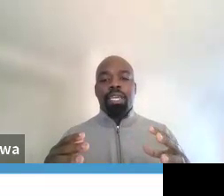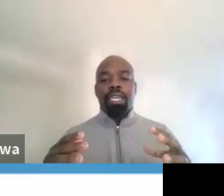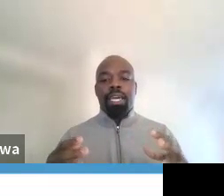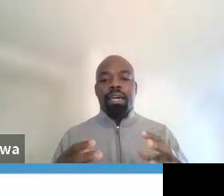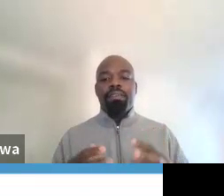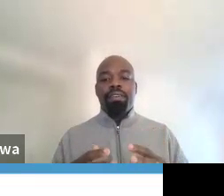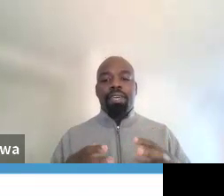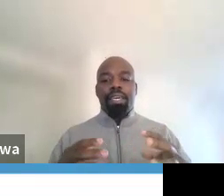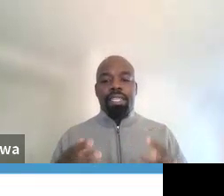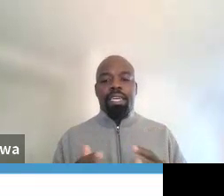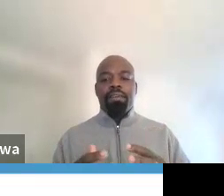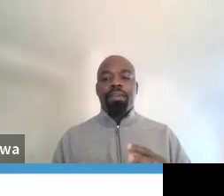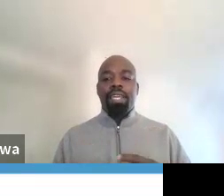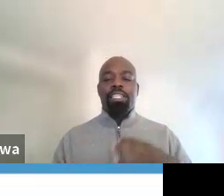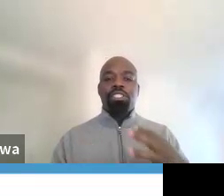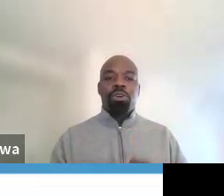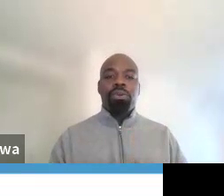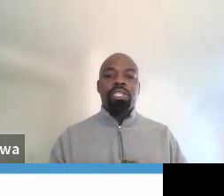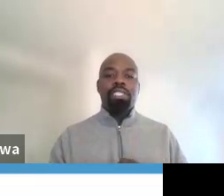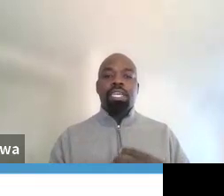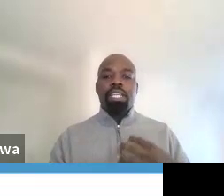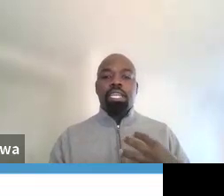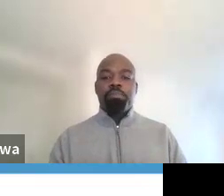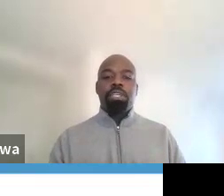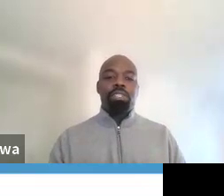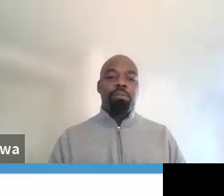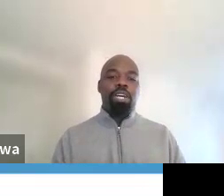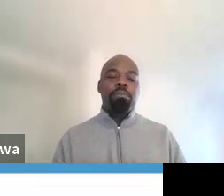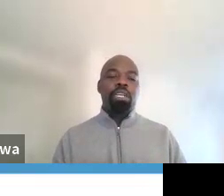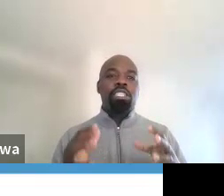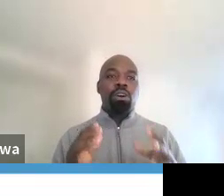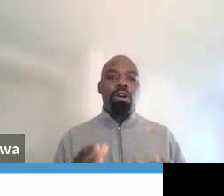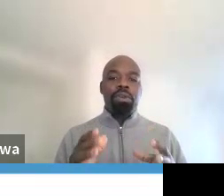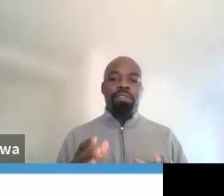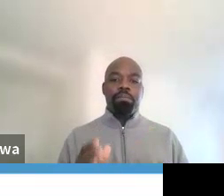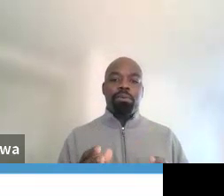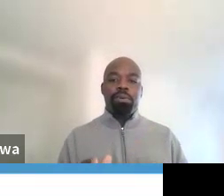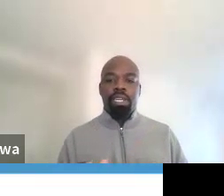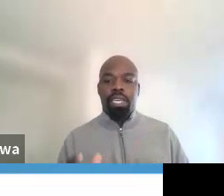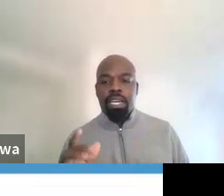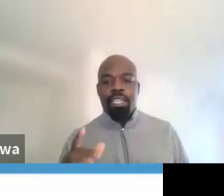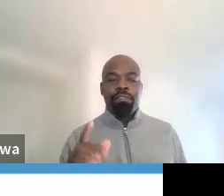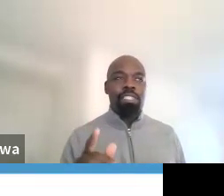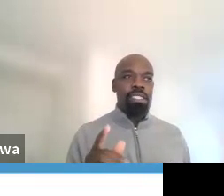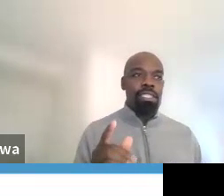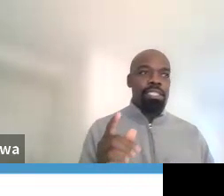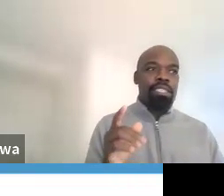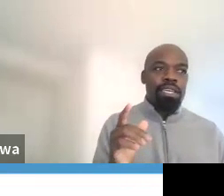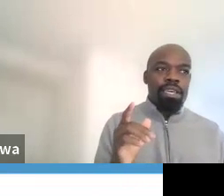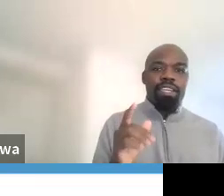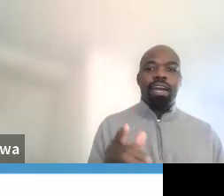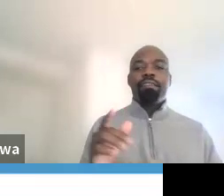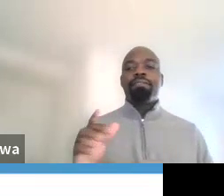sure it has data, it has stories that speak to the problem. It is always important, and I can't emphasize